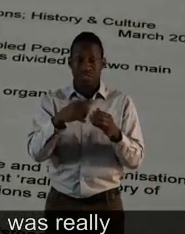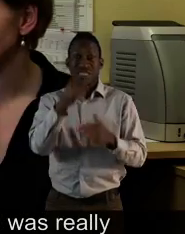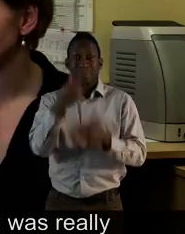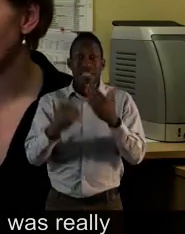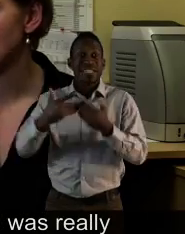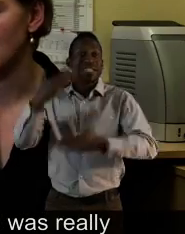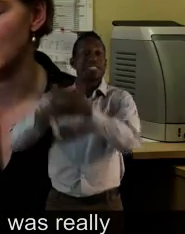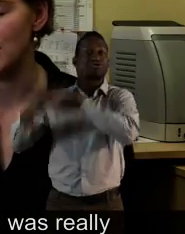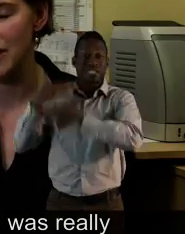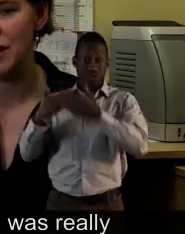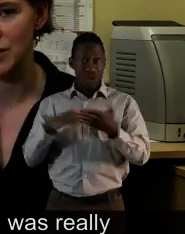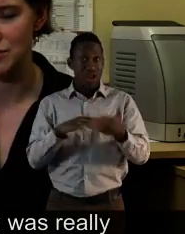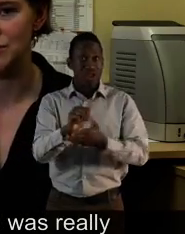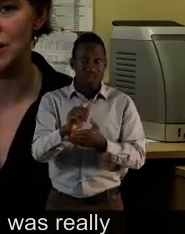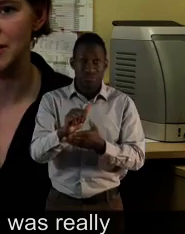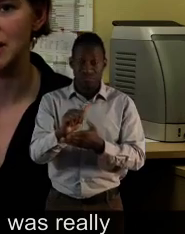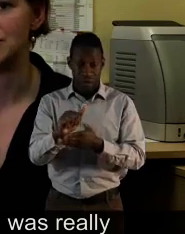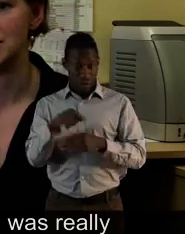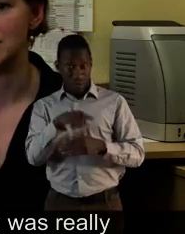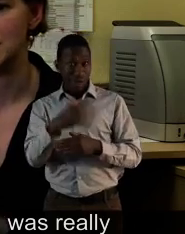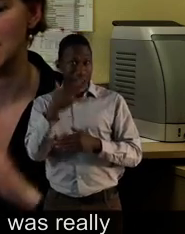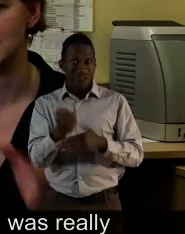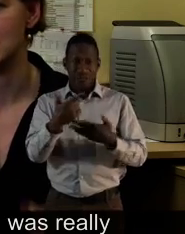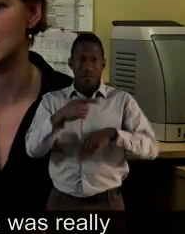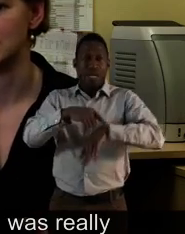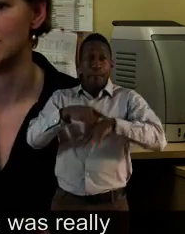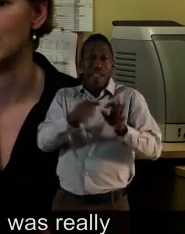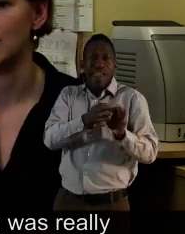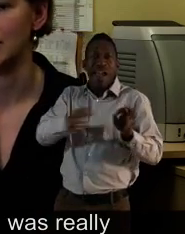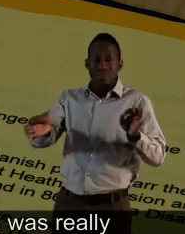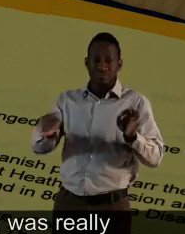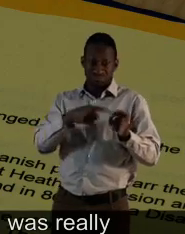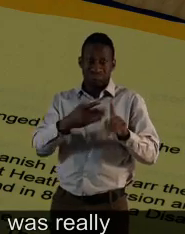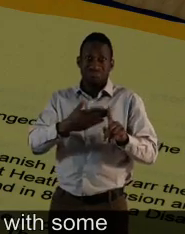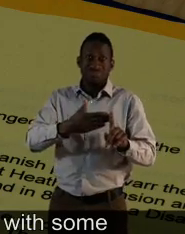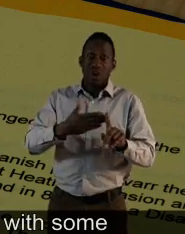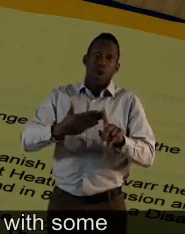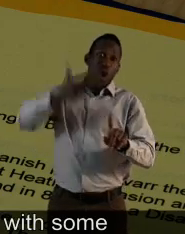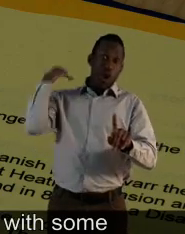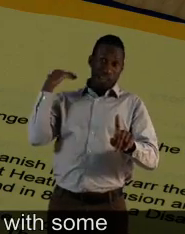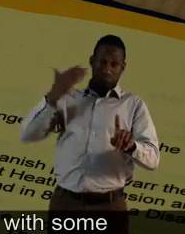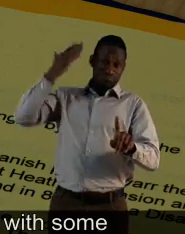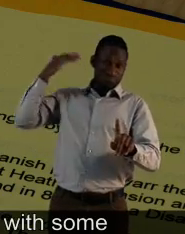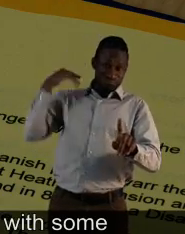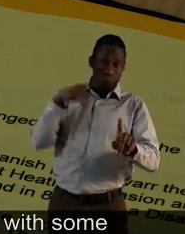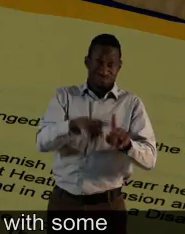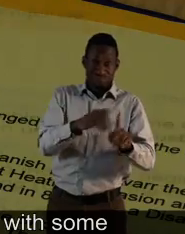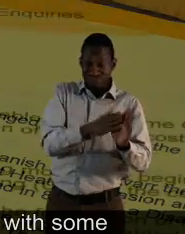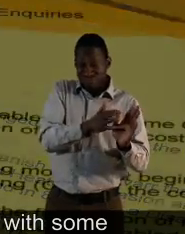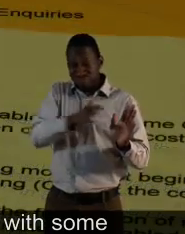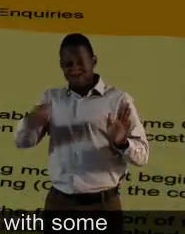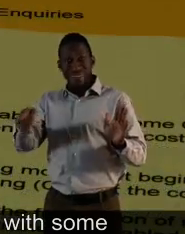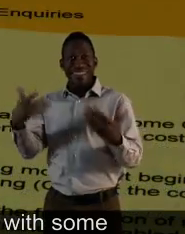had a timeline with it, which was really, really interesting, which kind of started off early history right through to the present